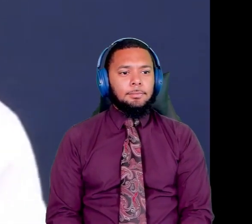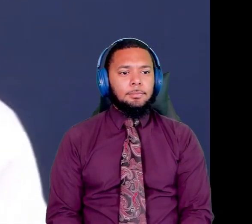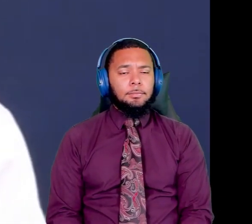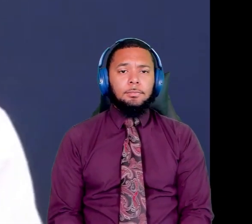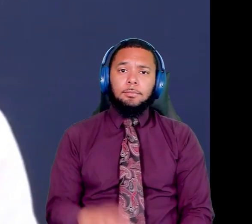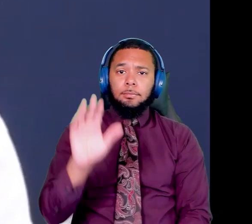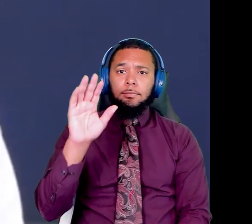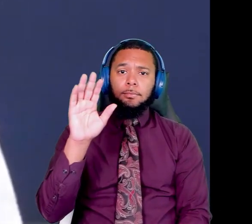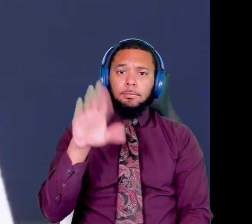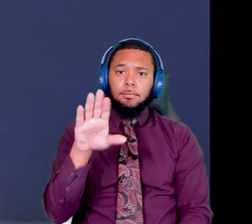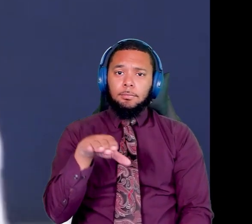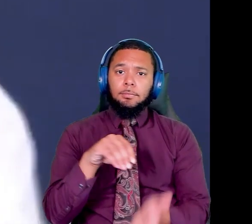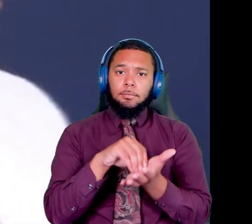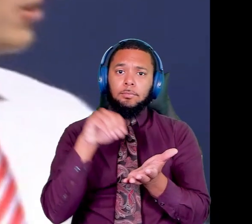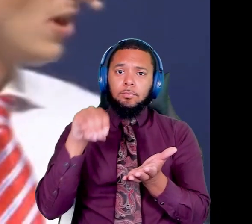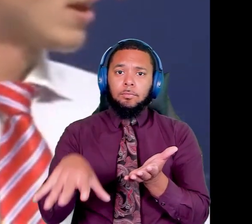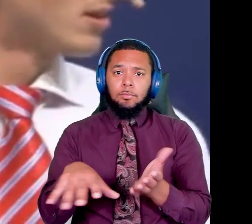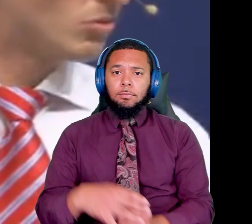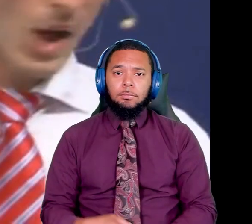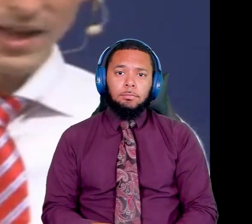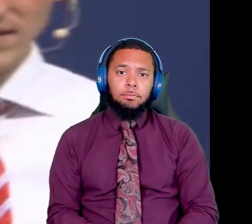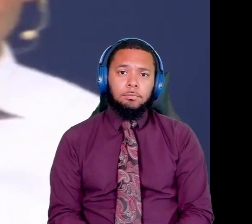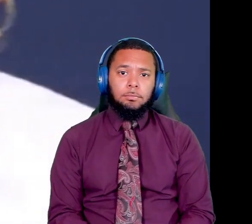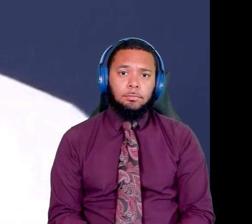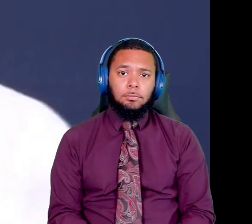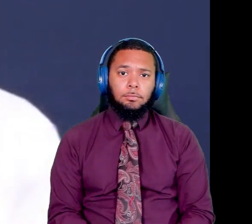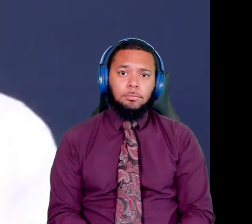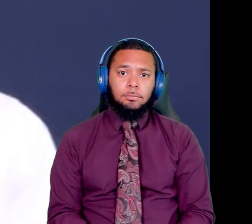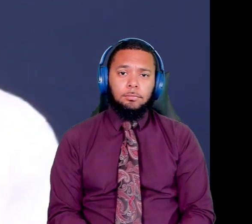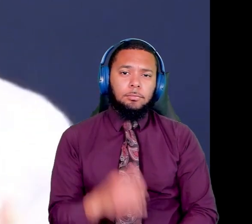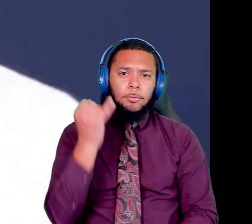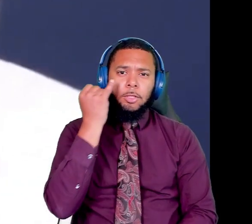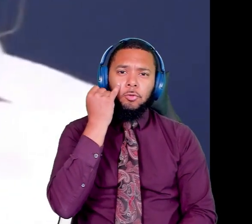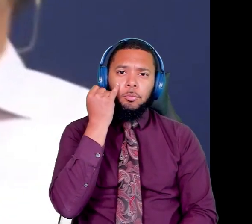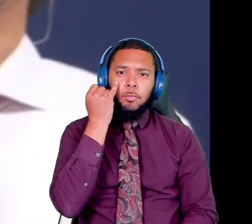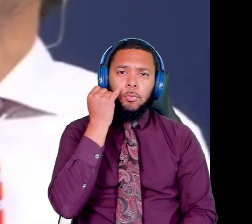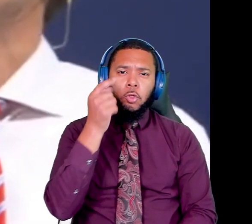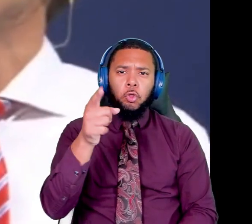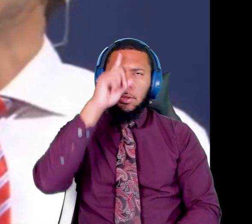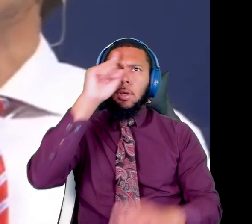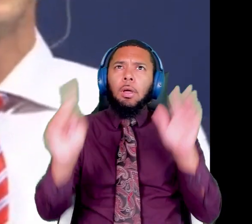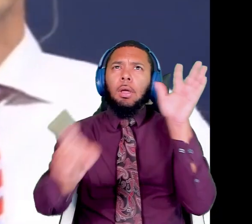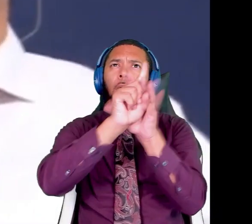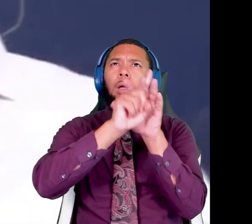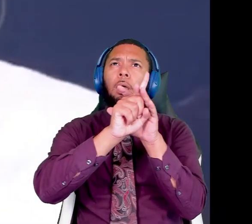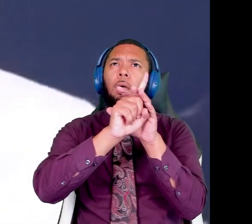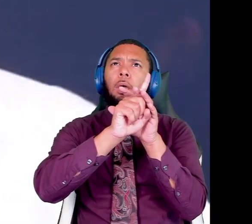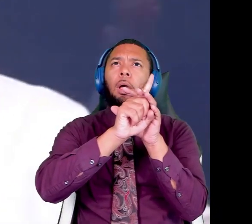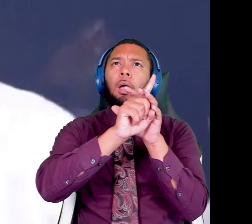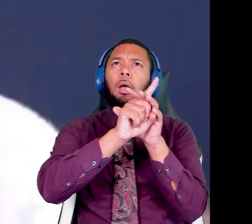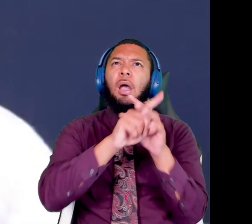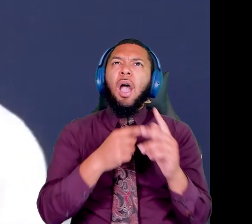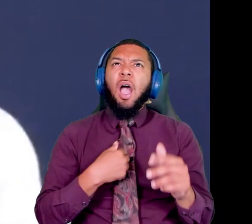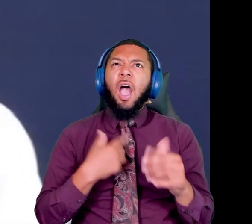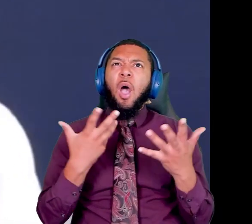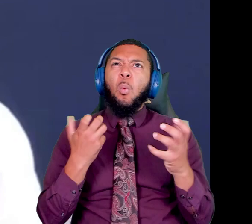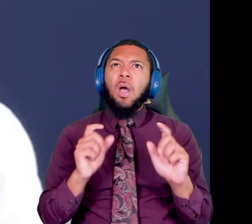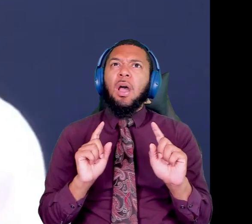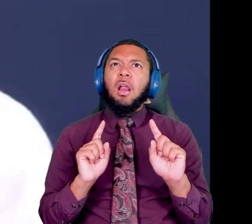Students, let's say that you got a little wild here and you said, I'm going to go to